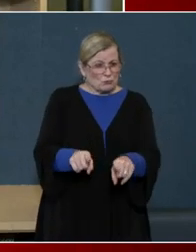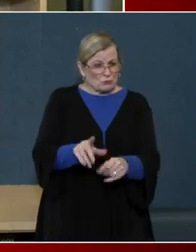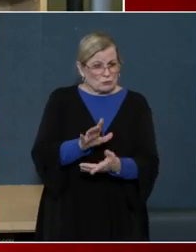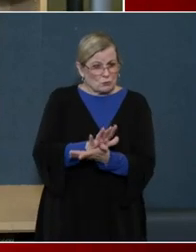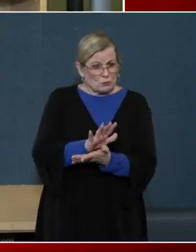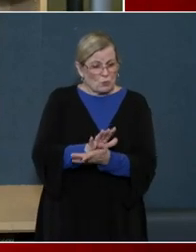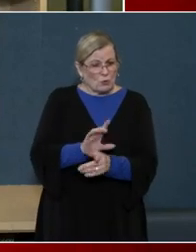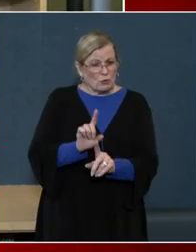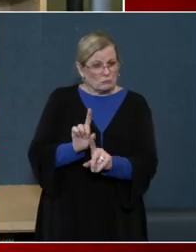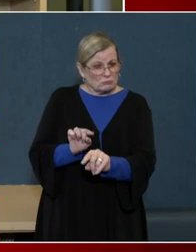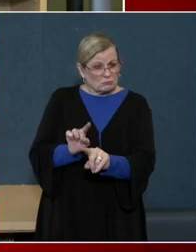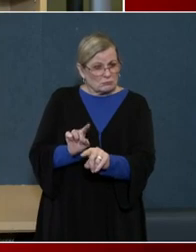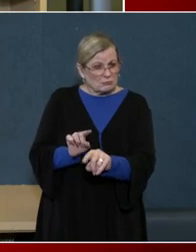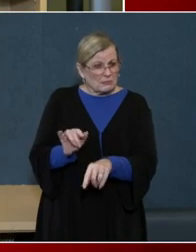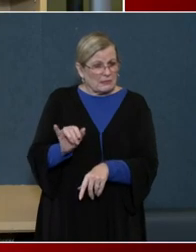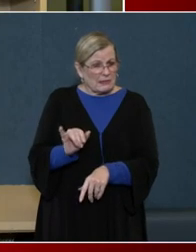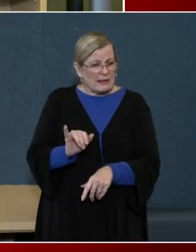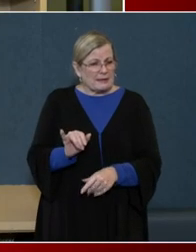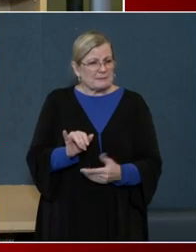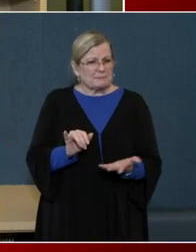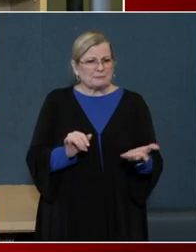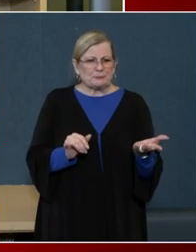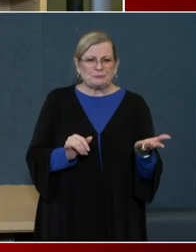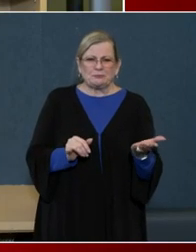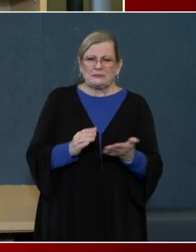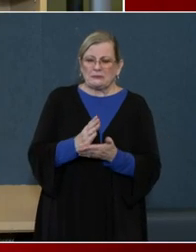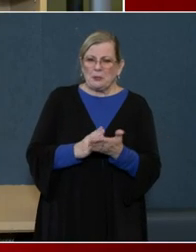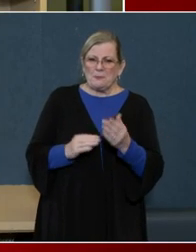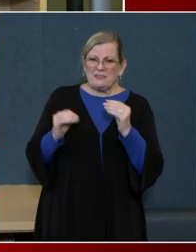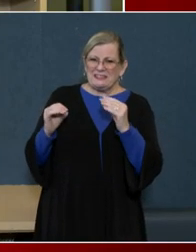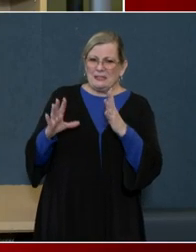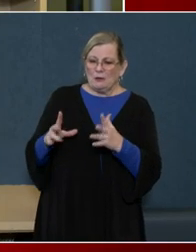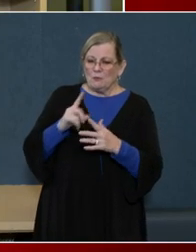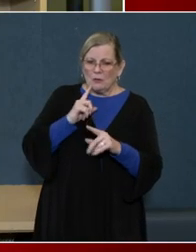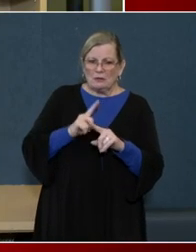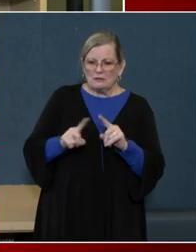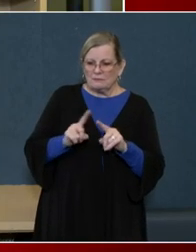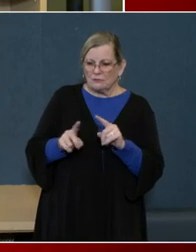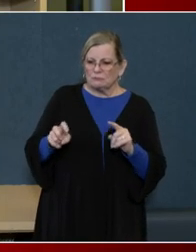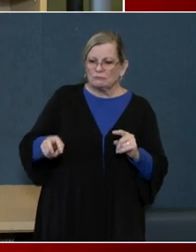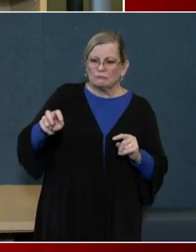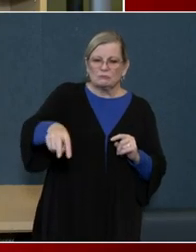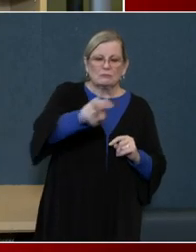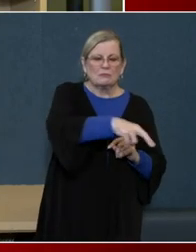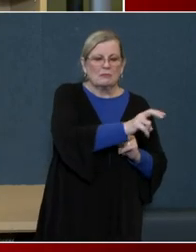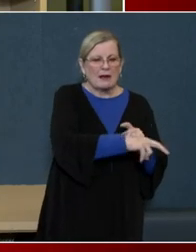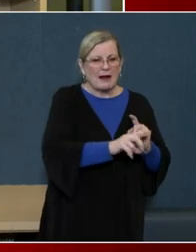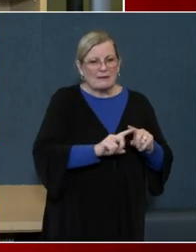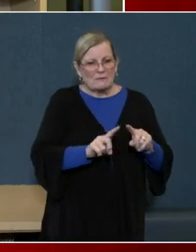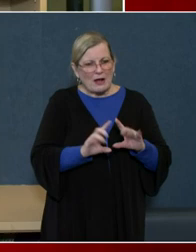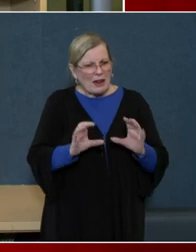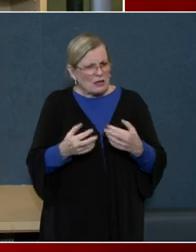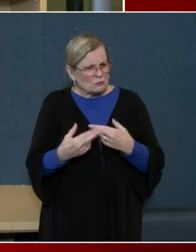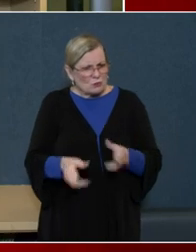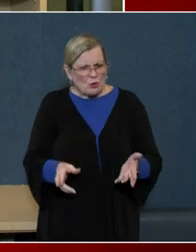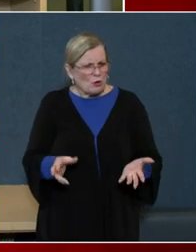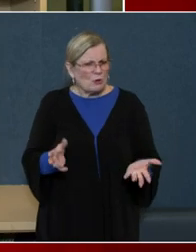a 2,300 classroom capacity, will you be utilizing middle and high schools as well? Yeah, thank you for that question. We will